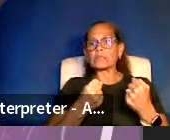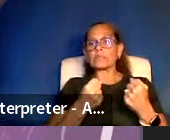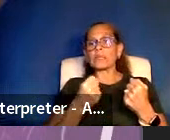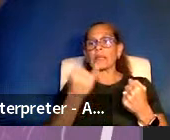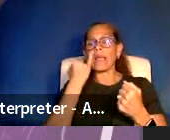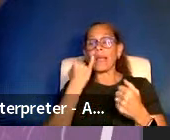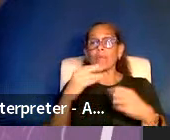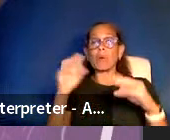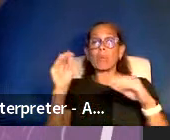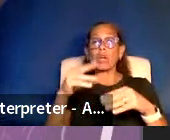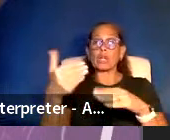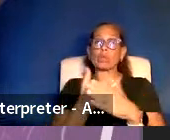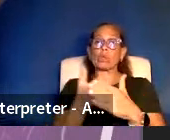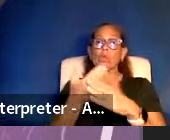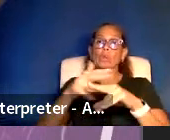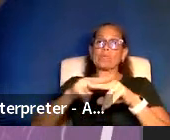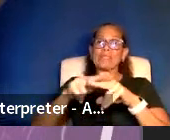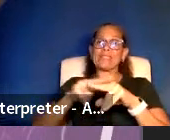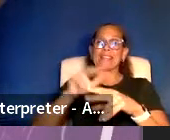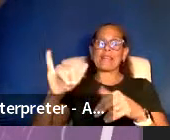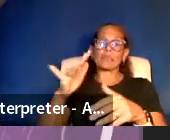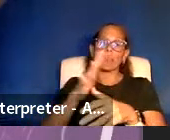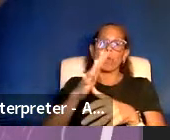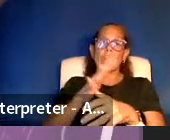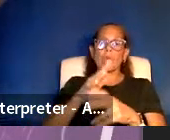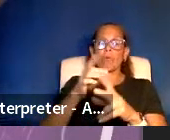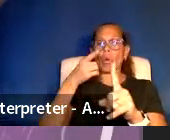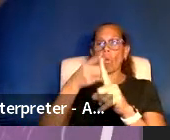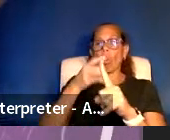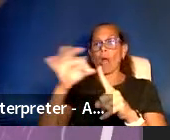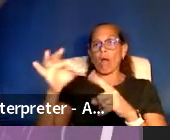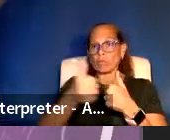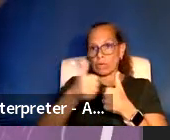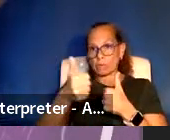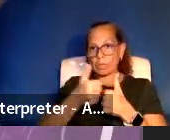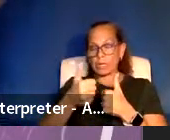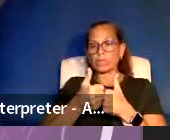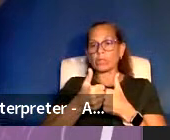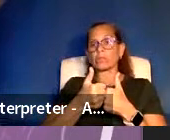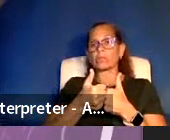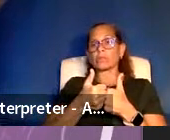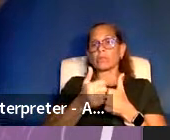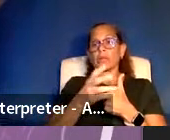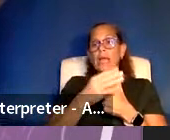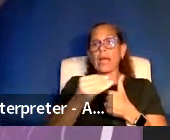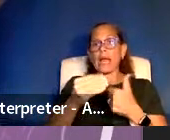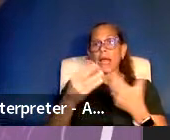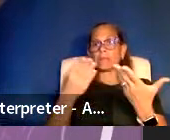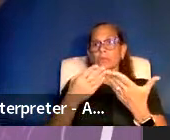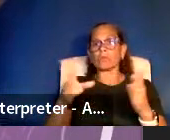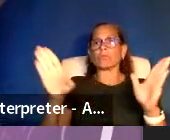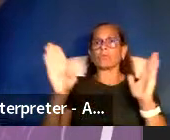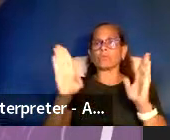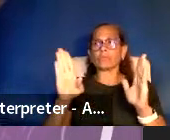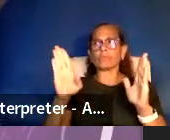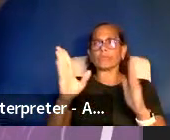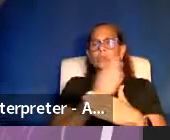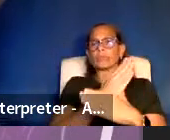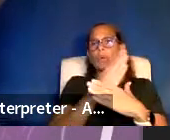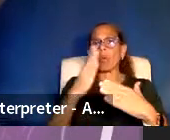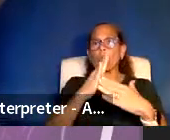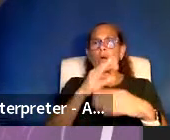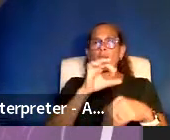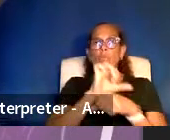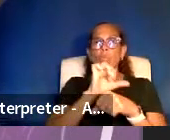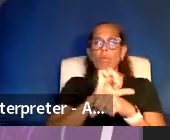If we're putting in new stations, these should be the primary modes of transportation. And the scope of work saying things